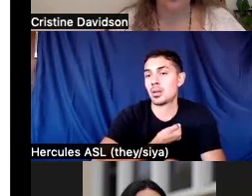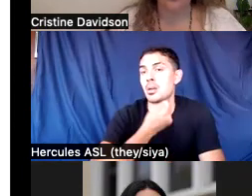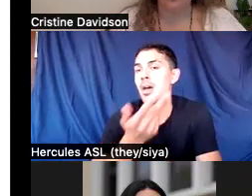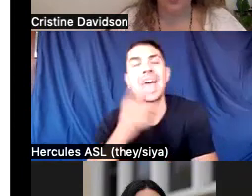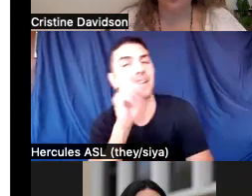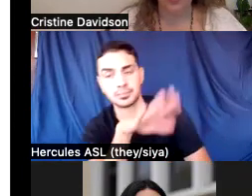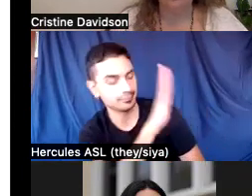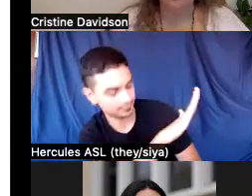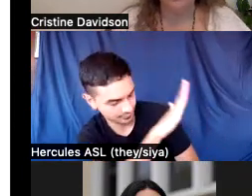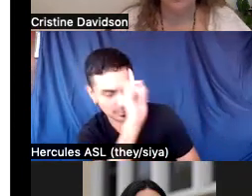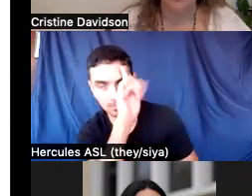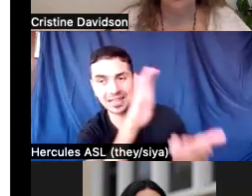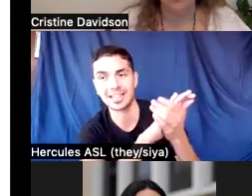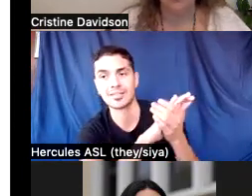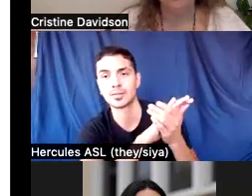they disclose, no matter what.